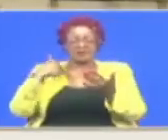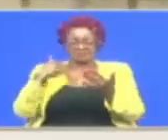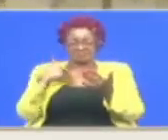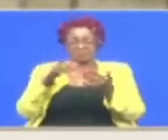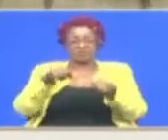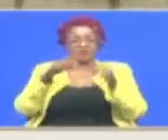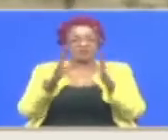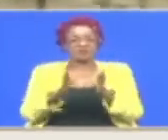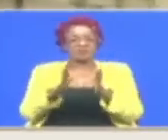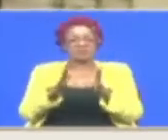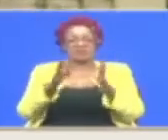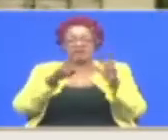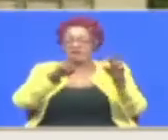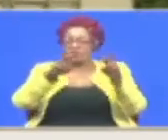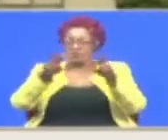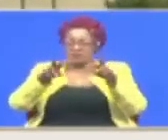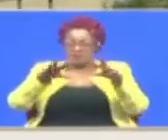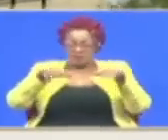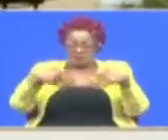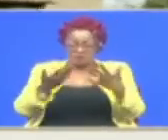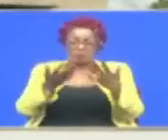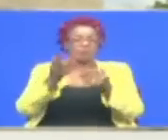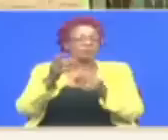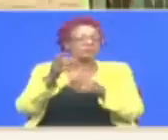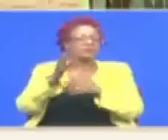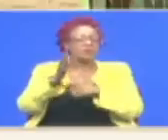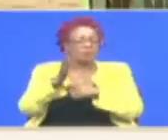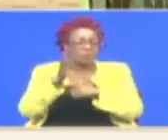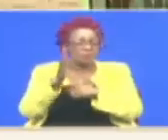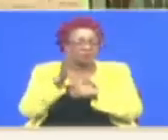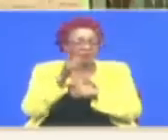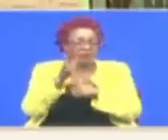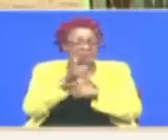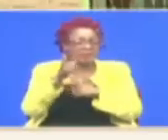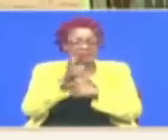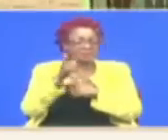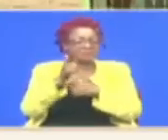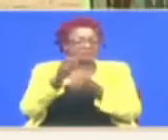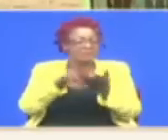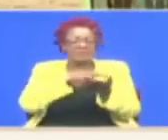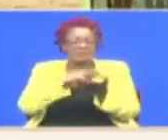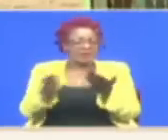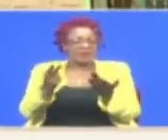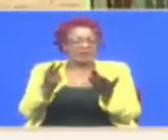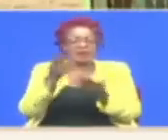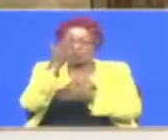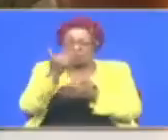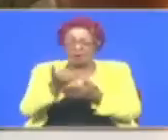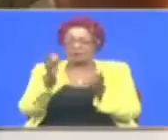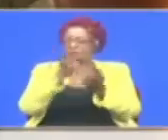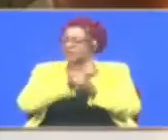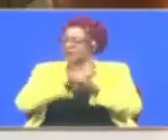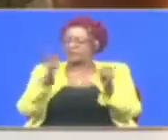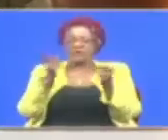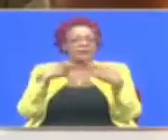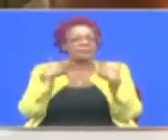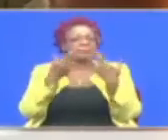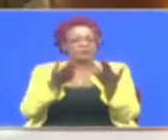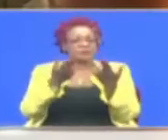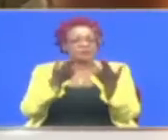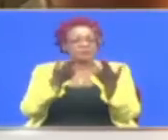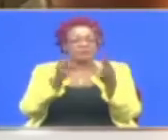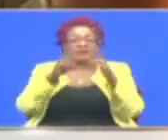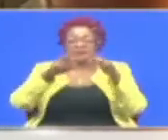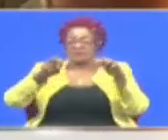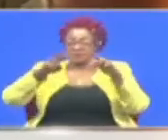officers are looking into how security camera malfunction happened and why it was never reported. Preliminary